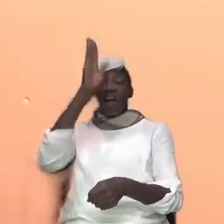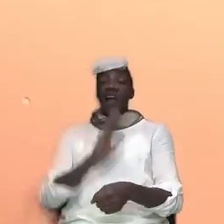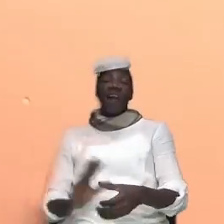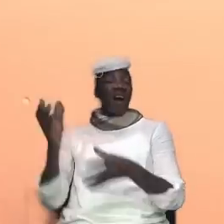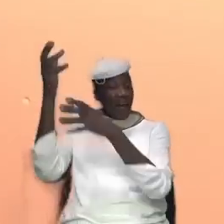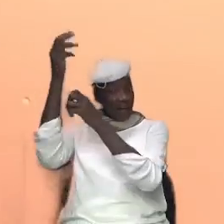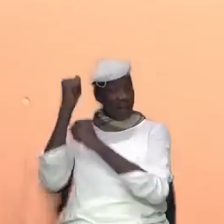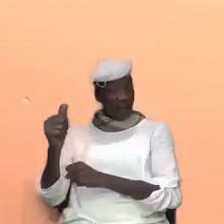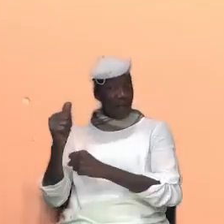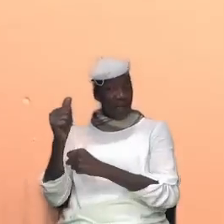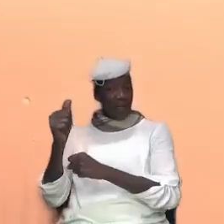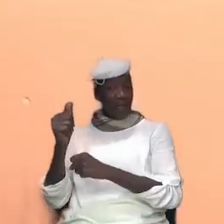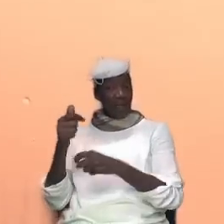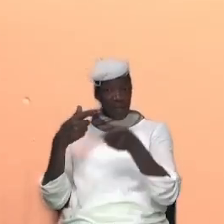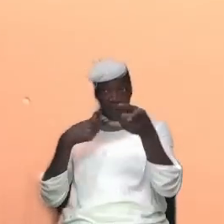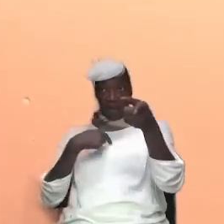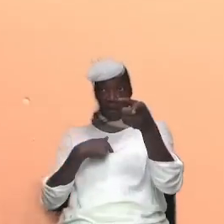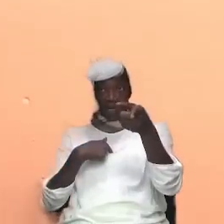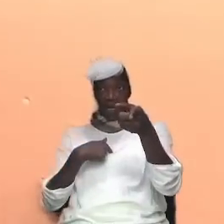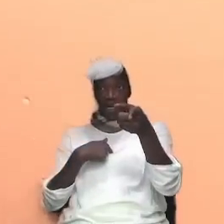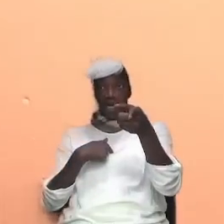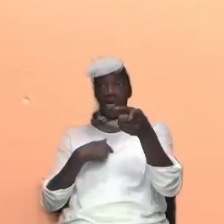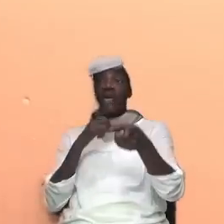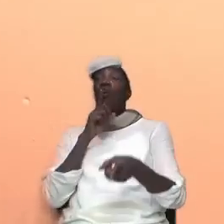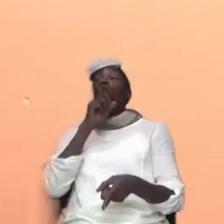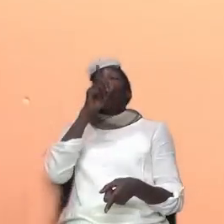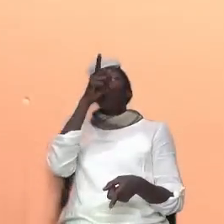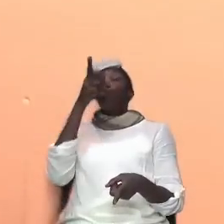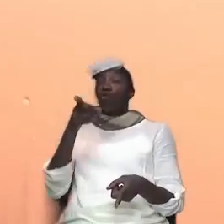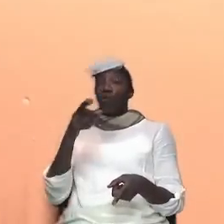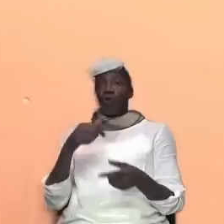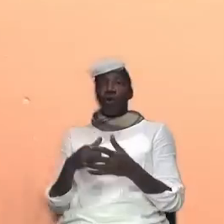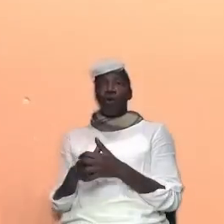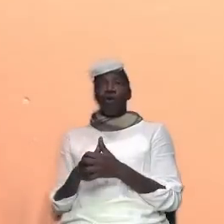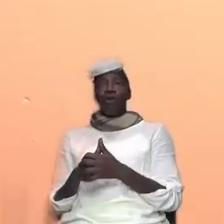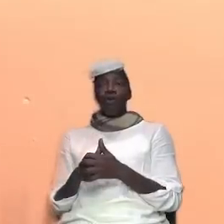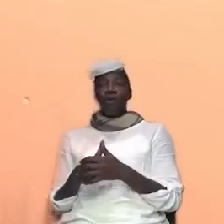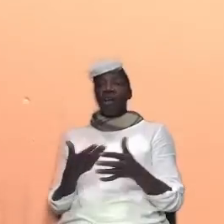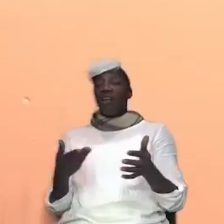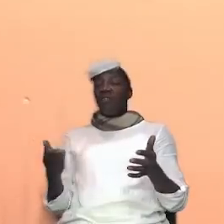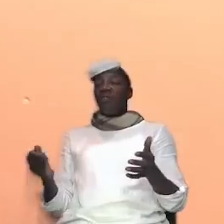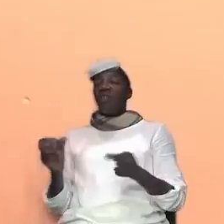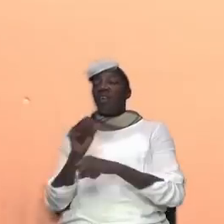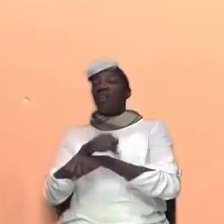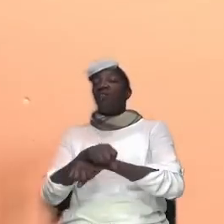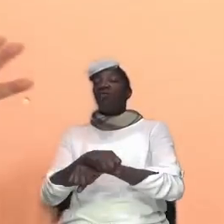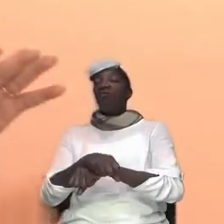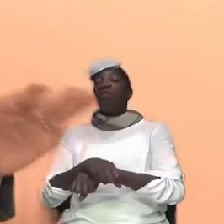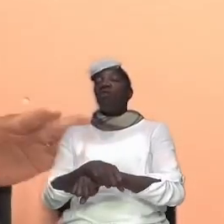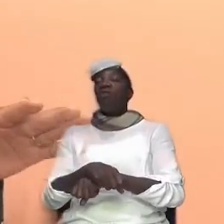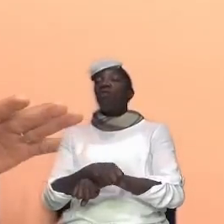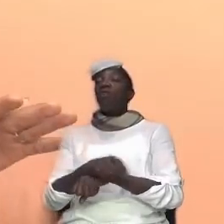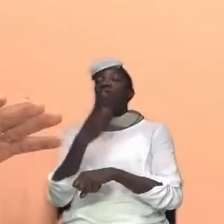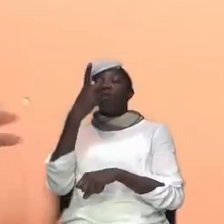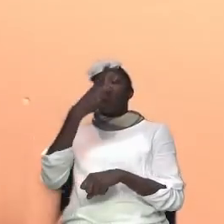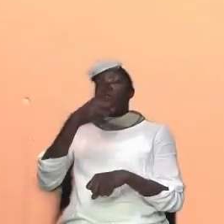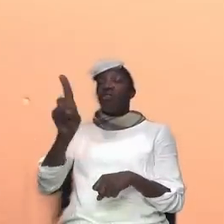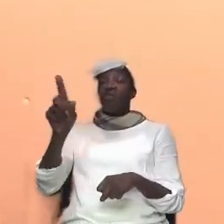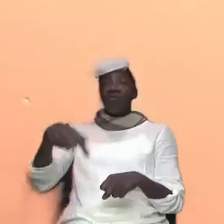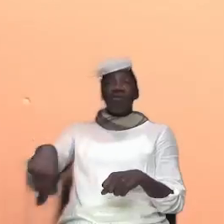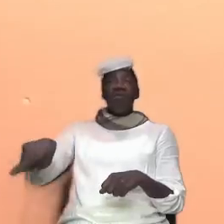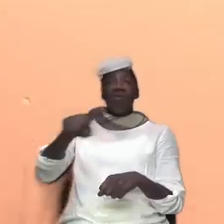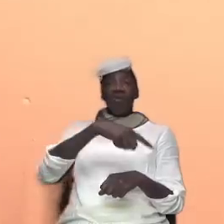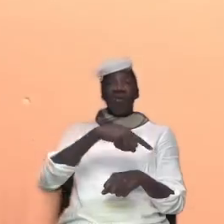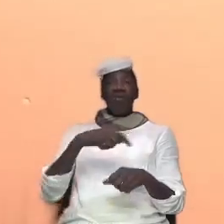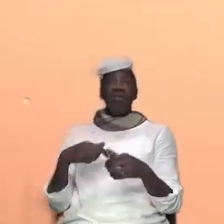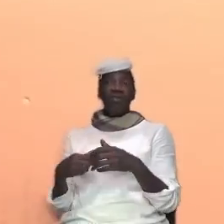I am sure that things will work out for all of us. Oh, I am so